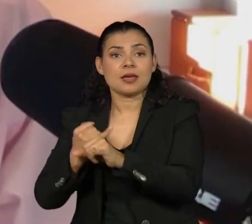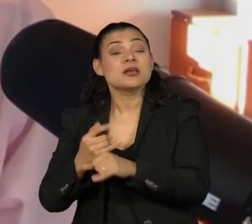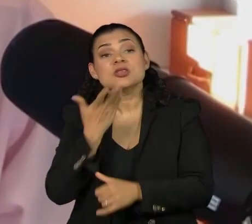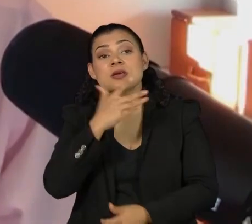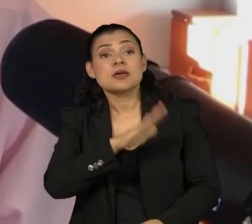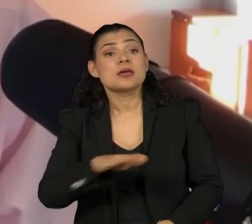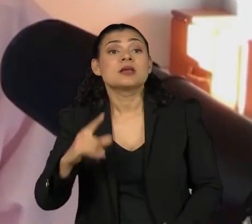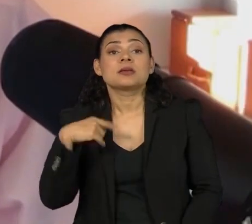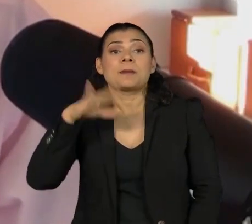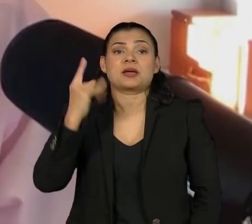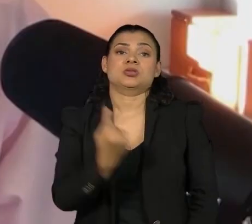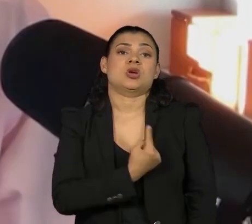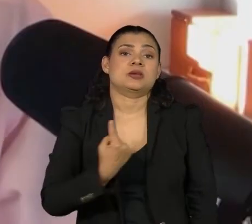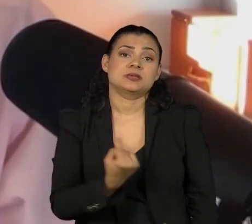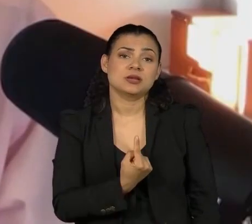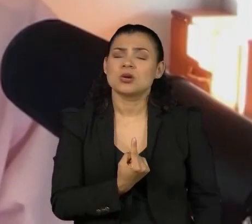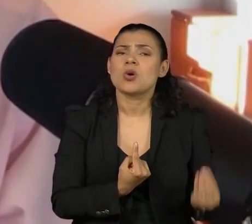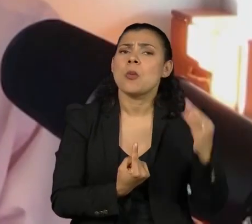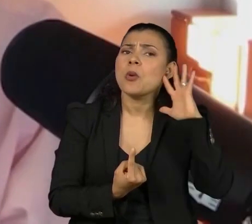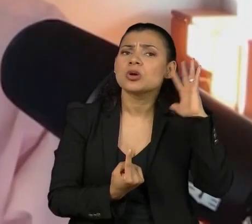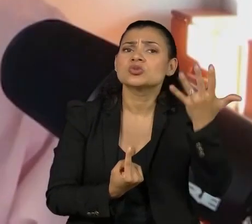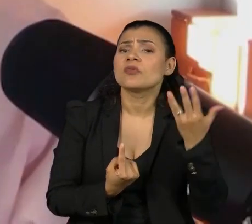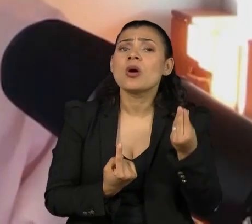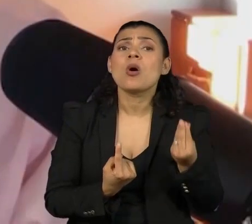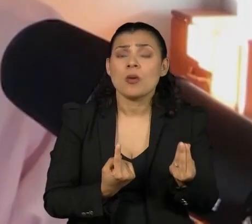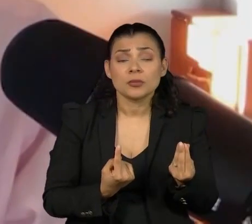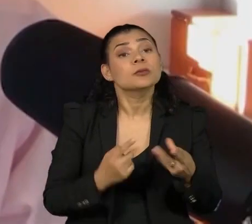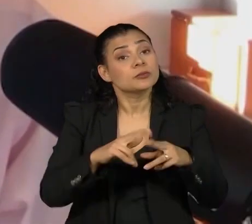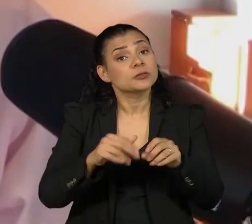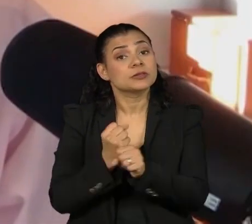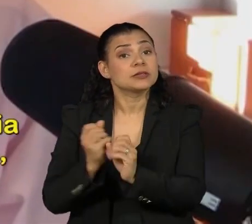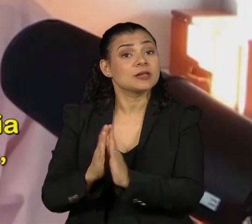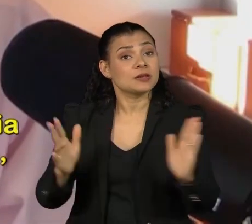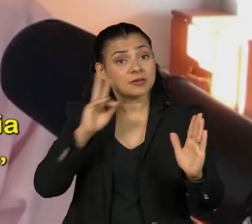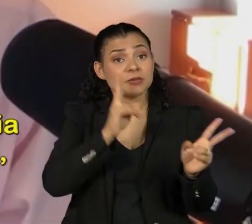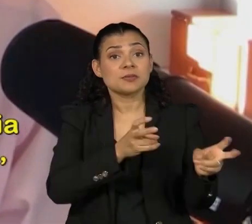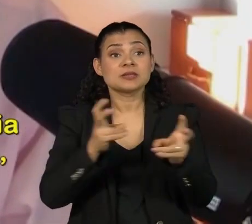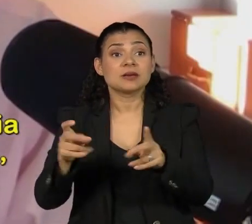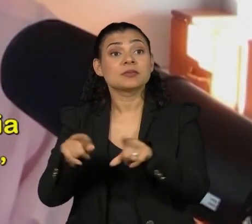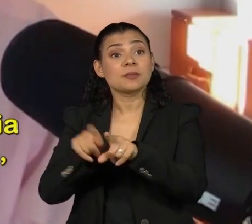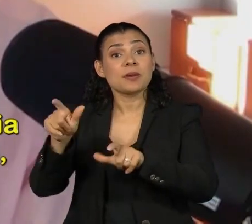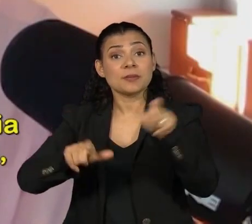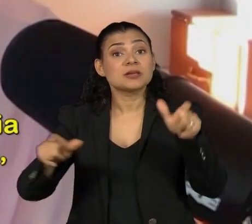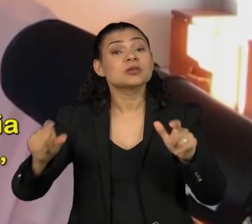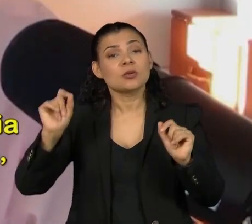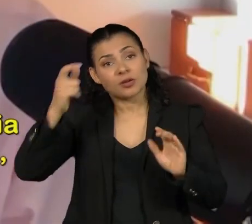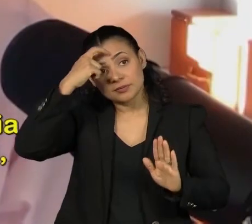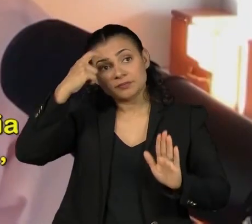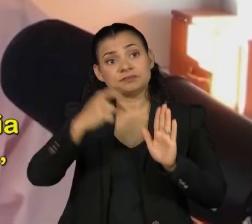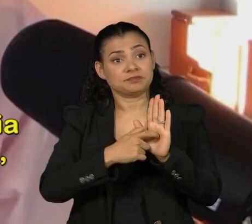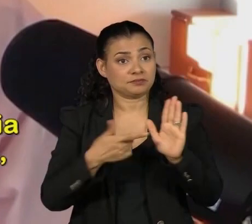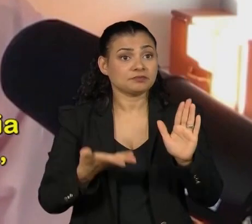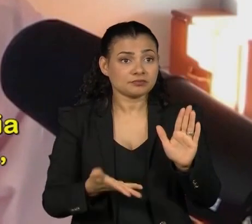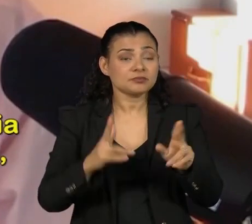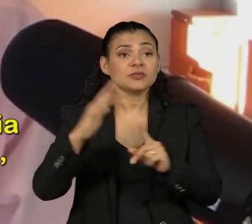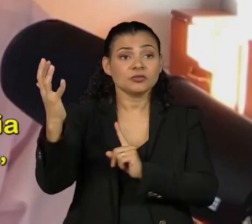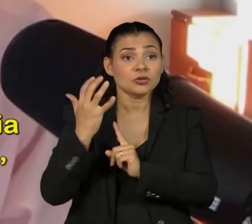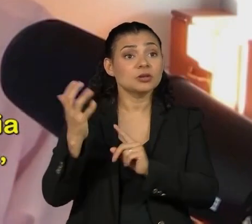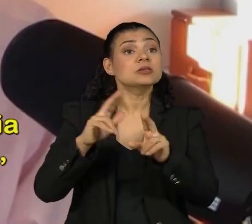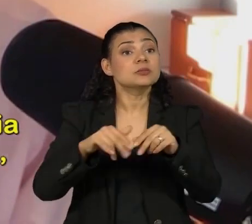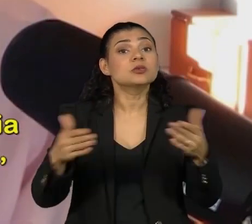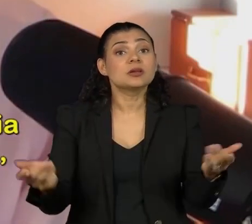What's the solution? Well, this year we're seeing a lot of AI companions. The solution is an AI friend. The solution, and